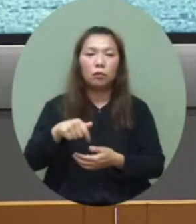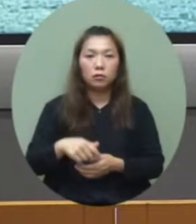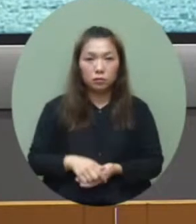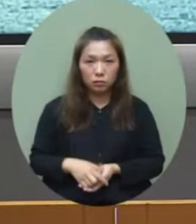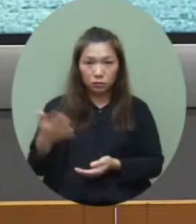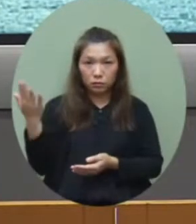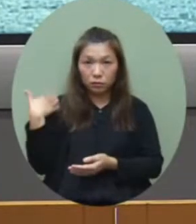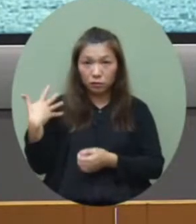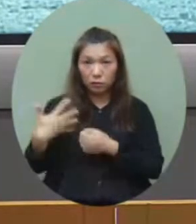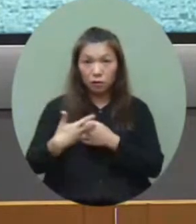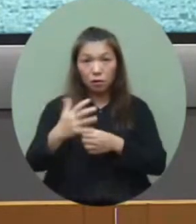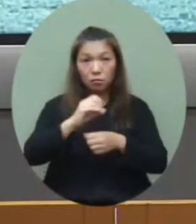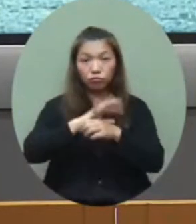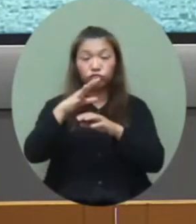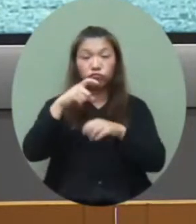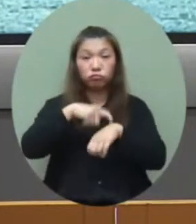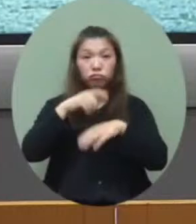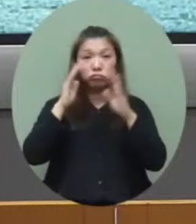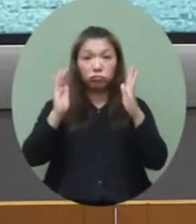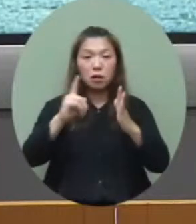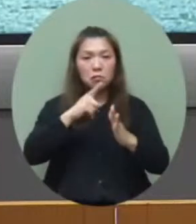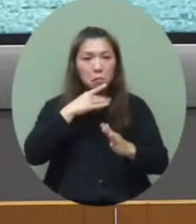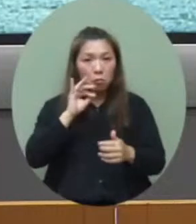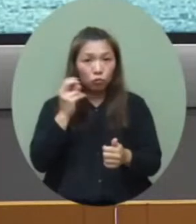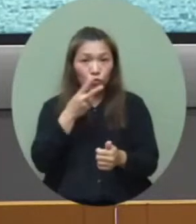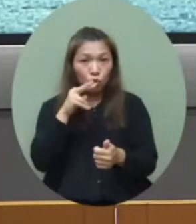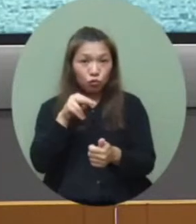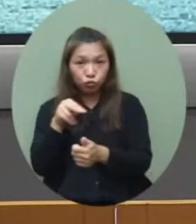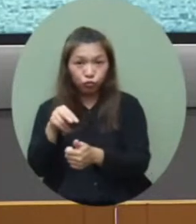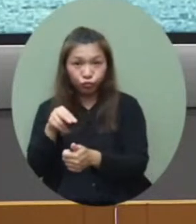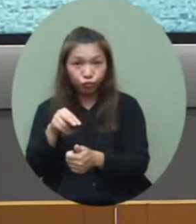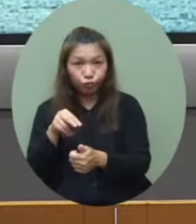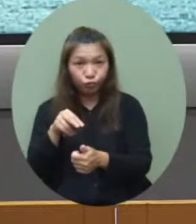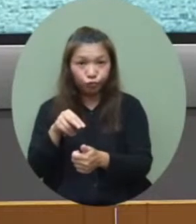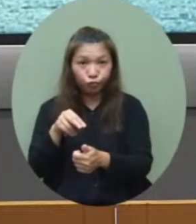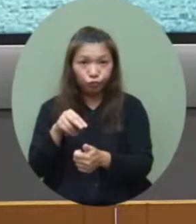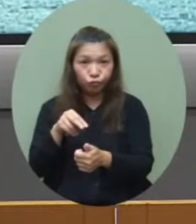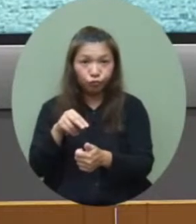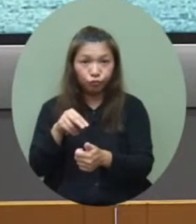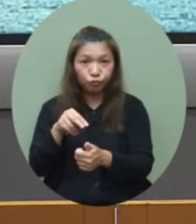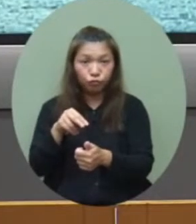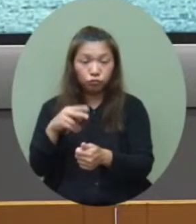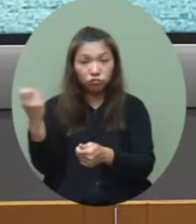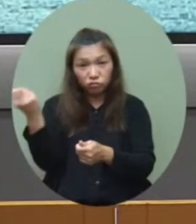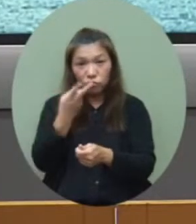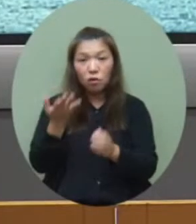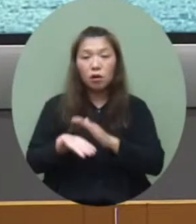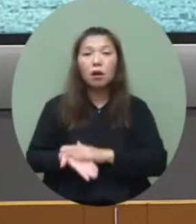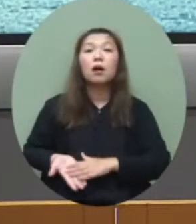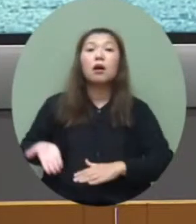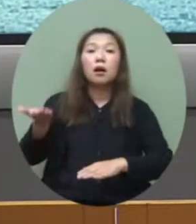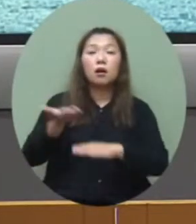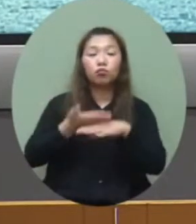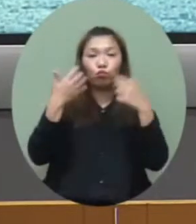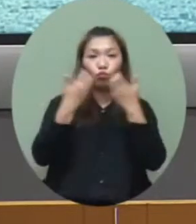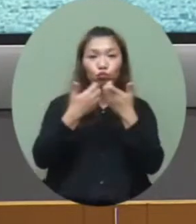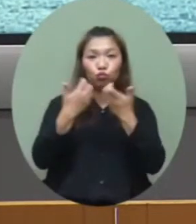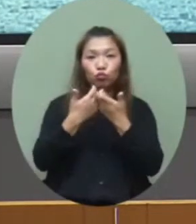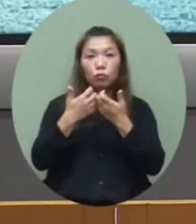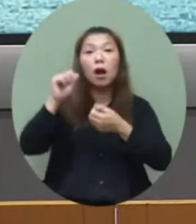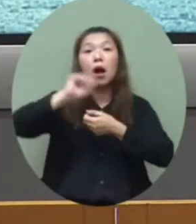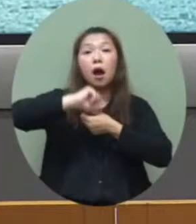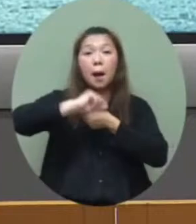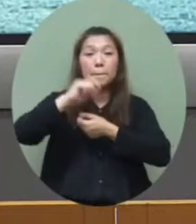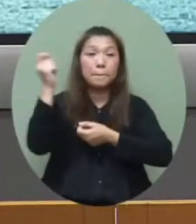we have not observed a significant increase in number of reinfected cases, maybe less than 10